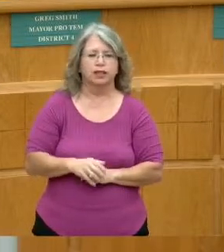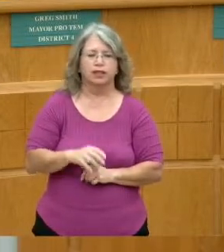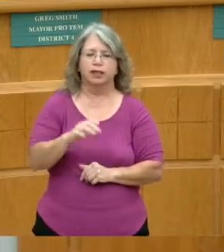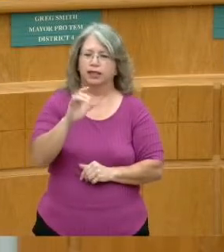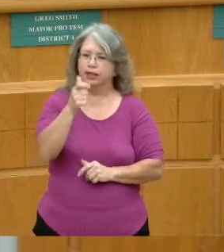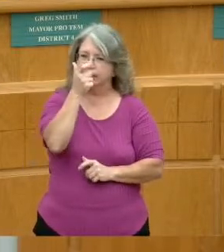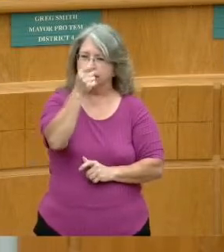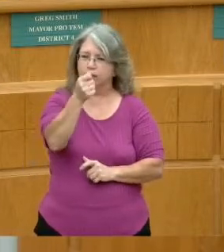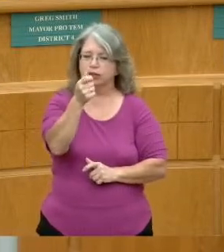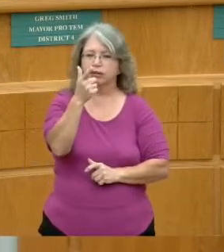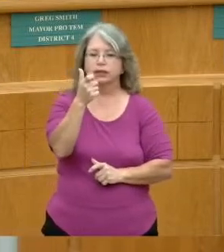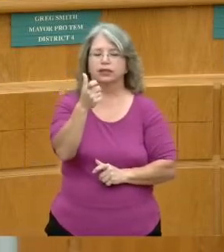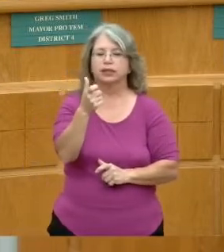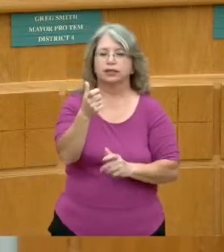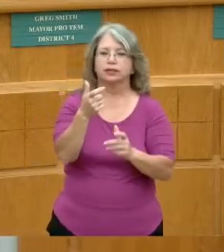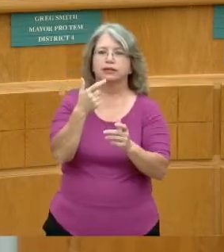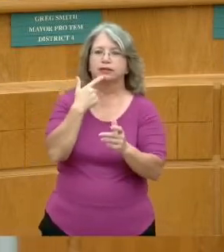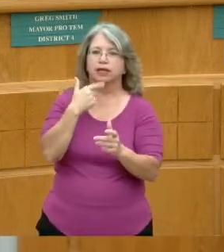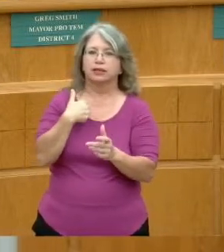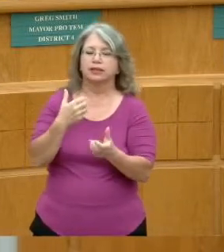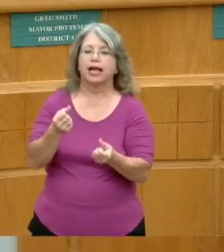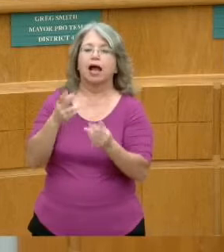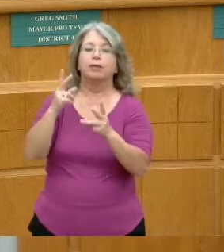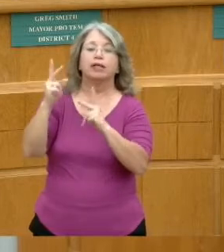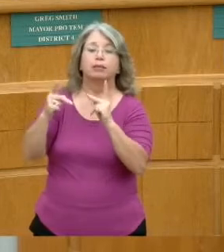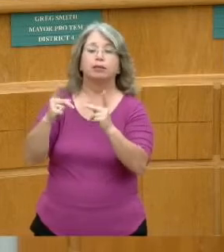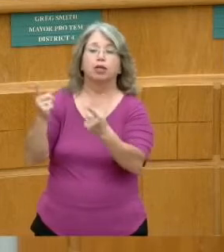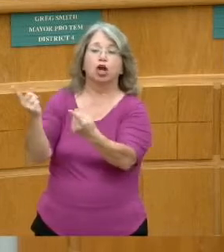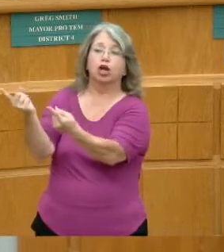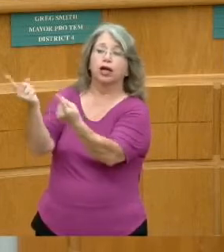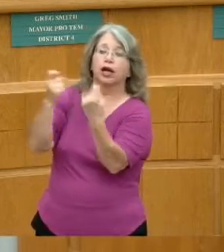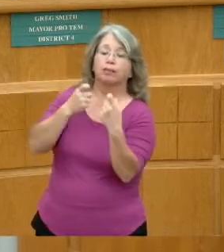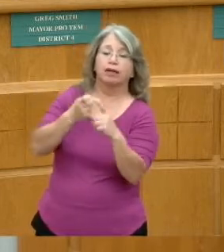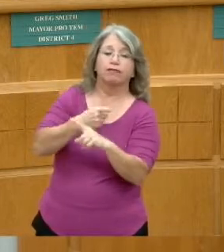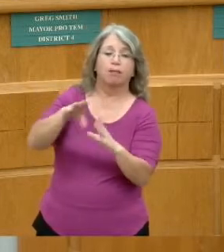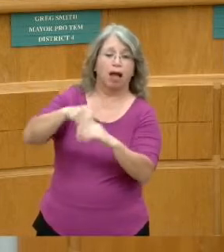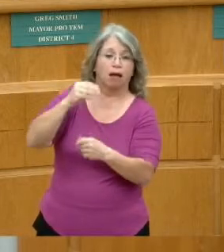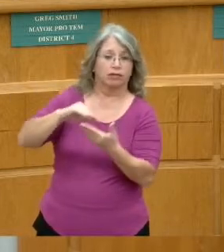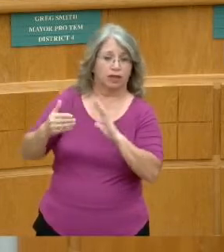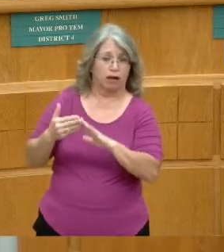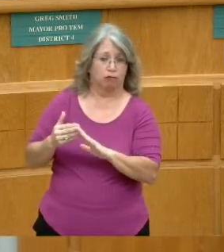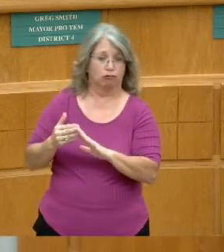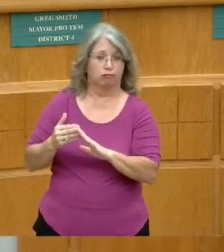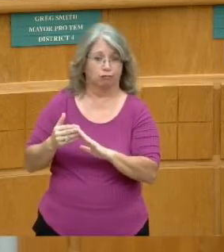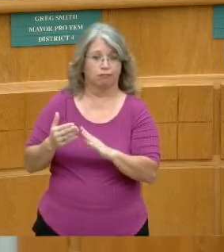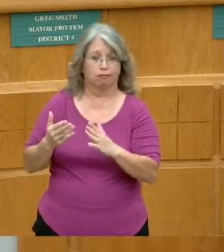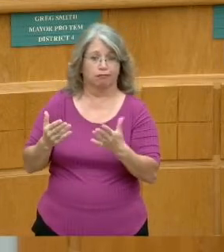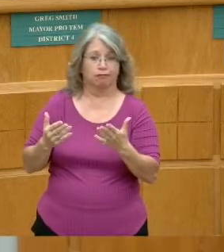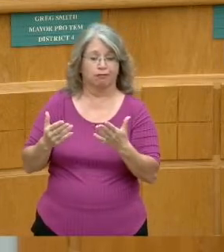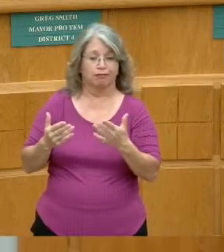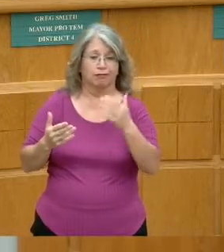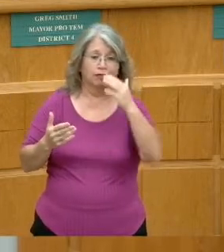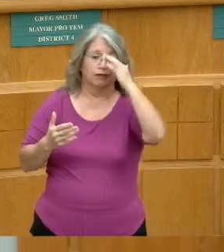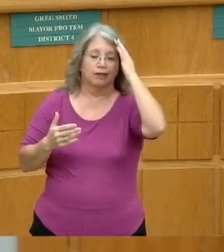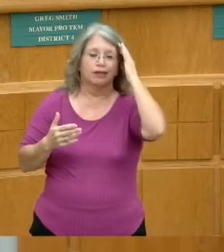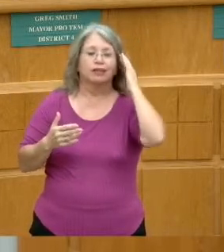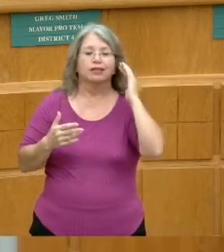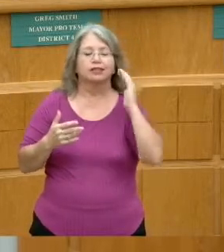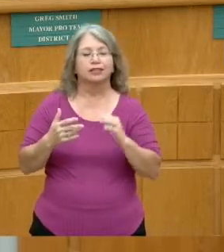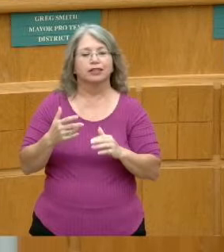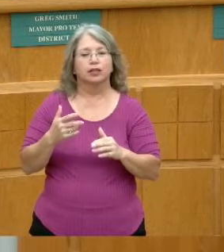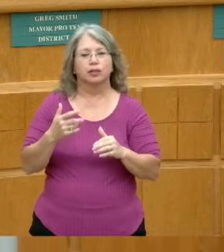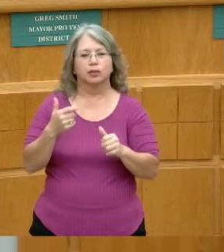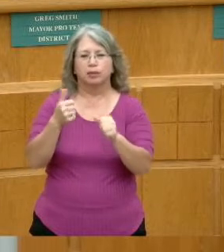of how many people are coming in from the outside relative to normal. And realize here that when our baseline was